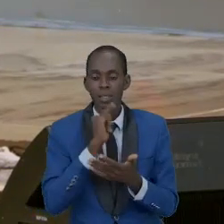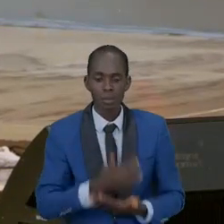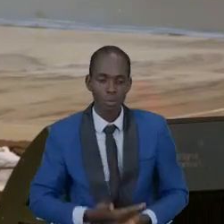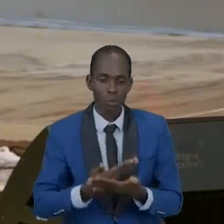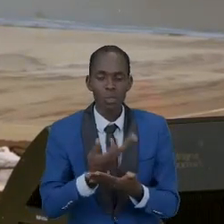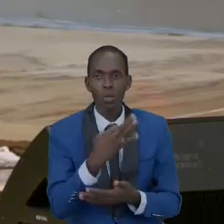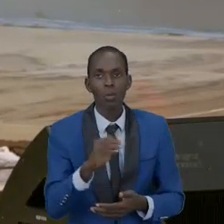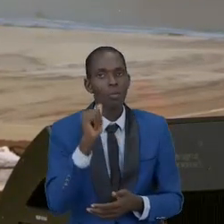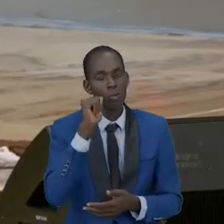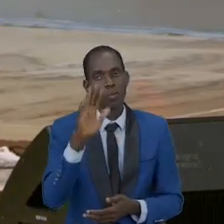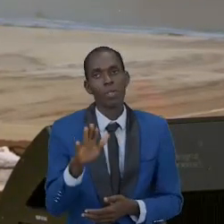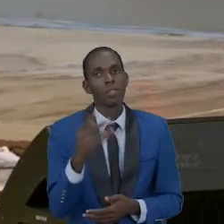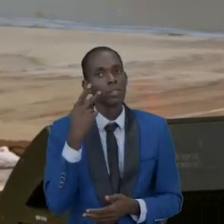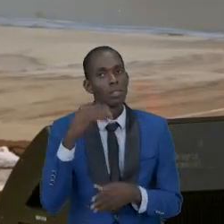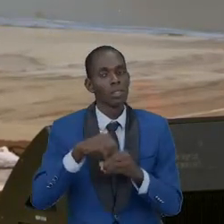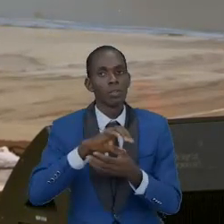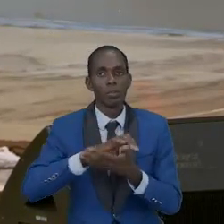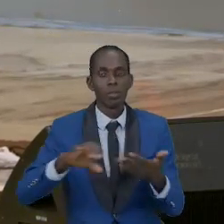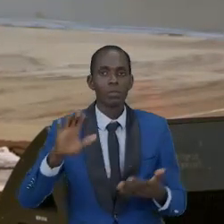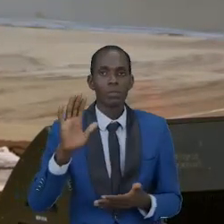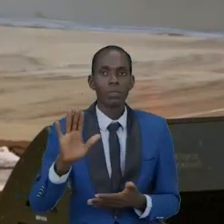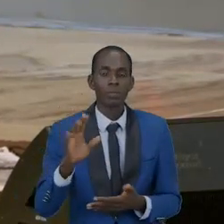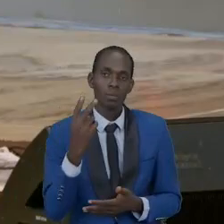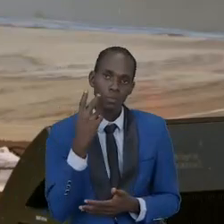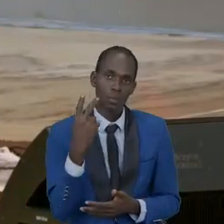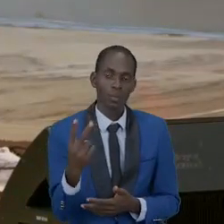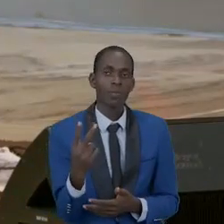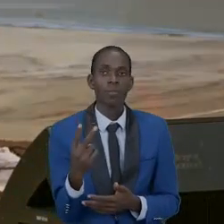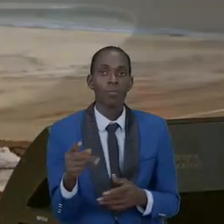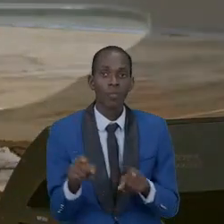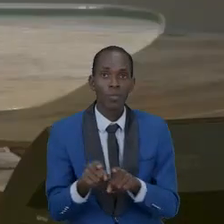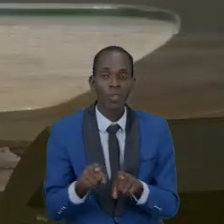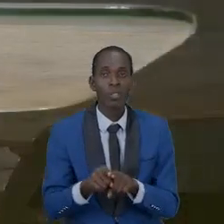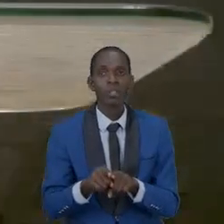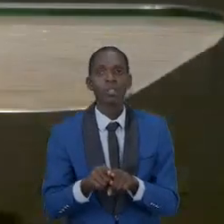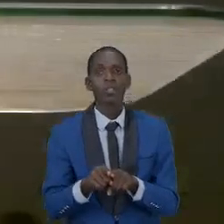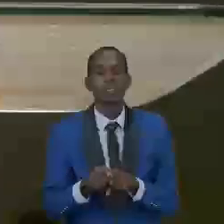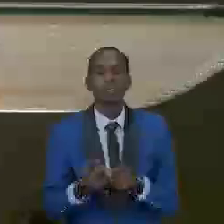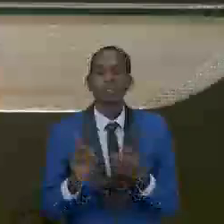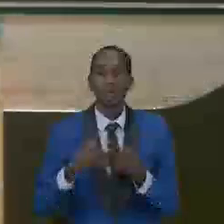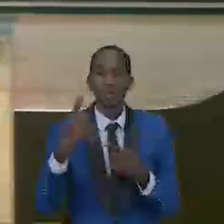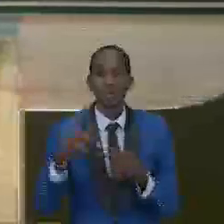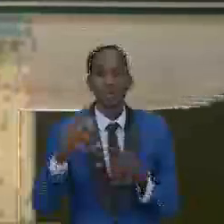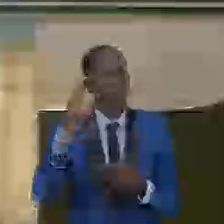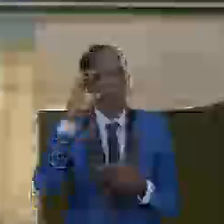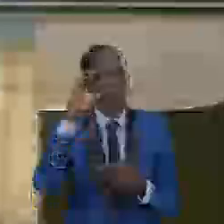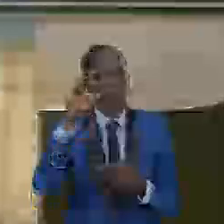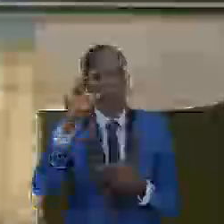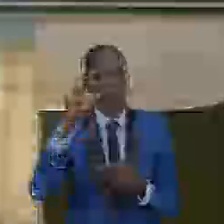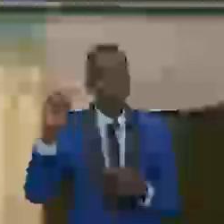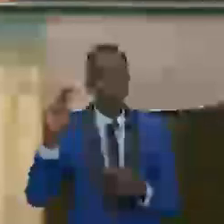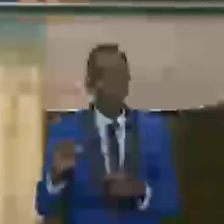Look at verse 5. In verse 5, behold, even to the moon, and